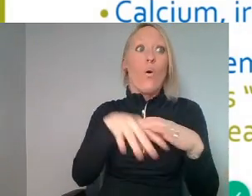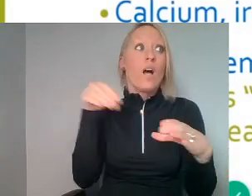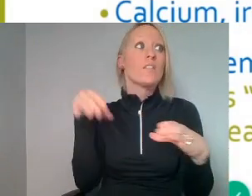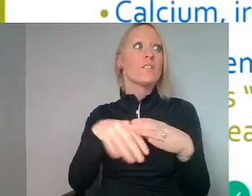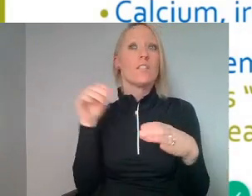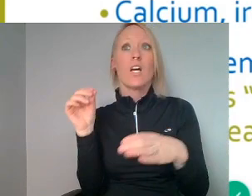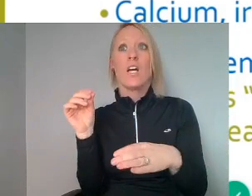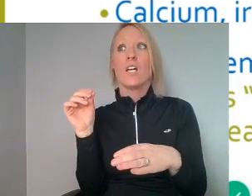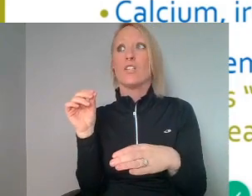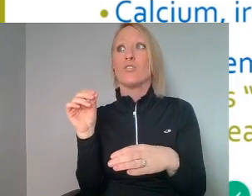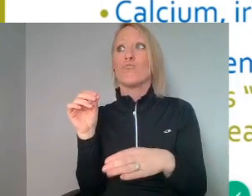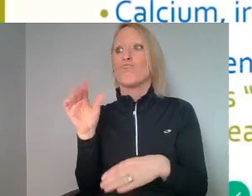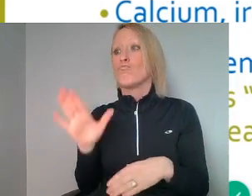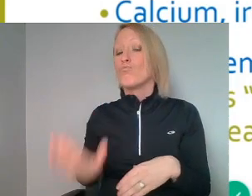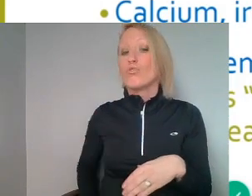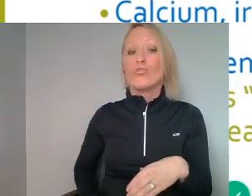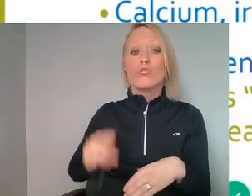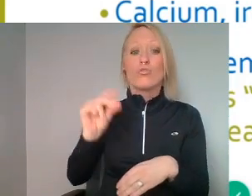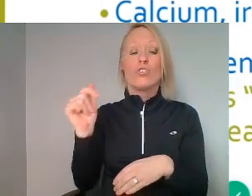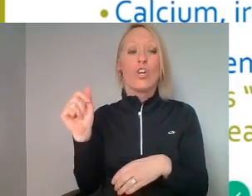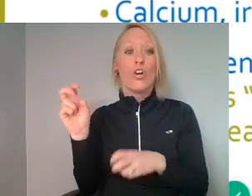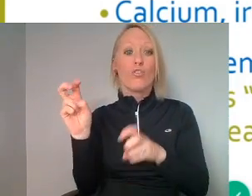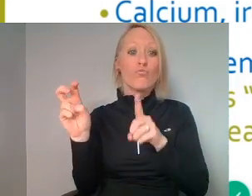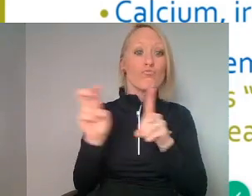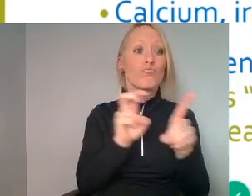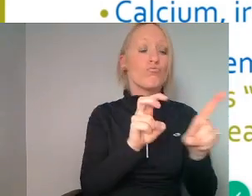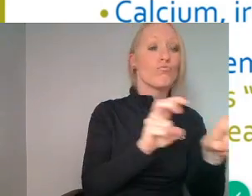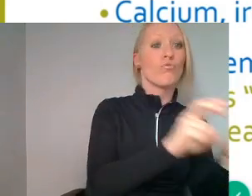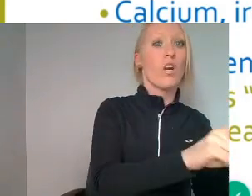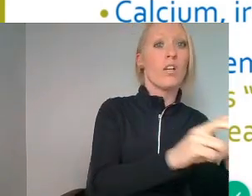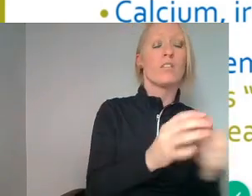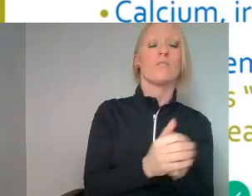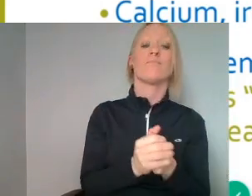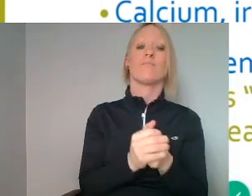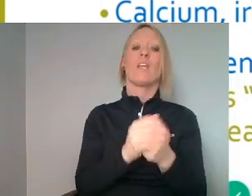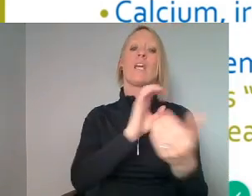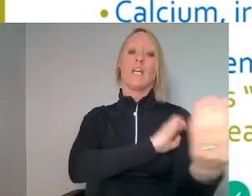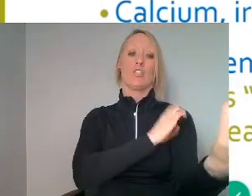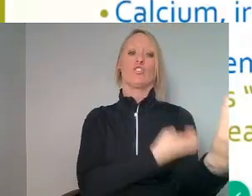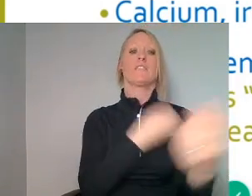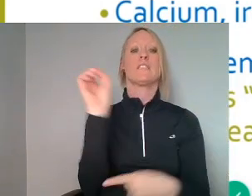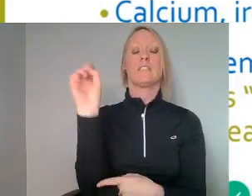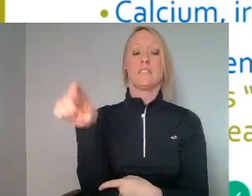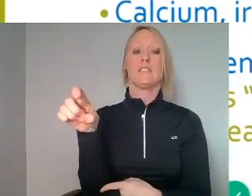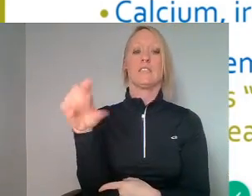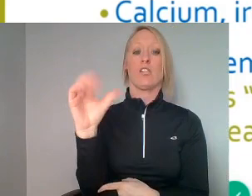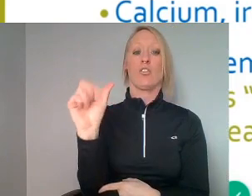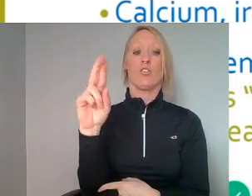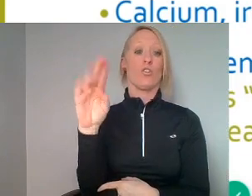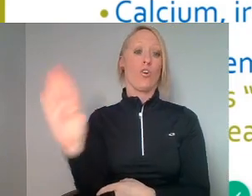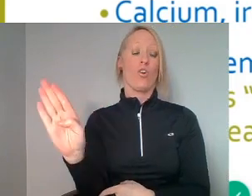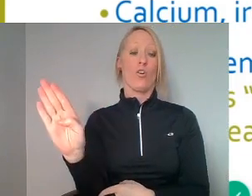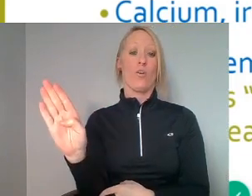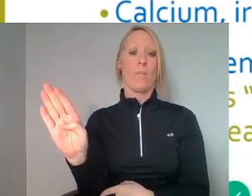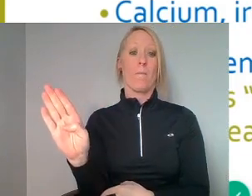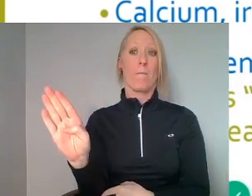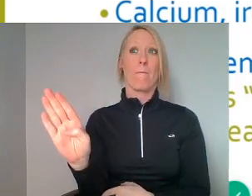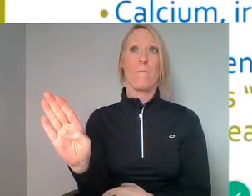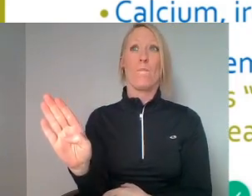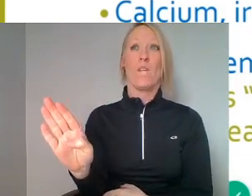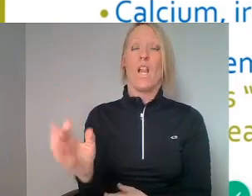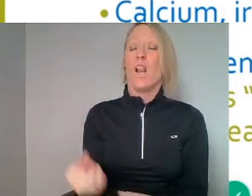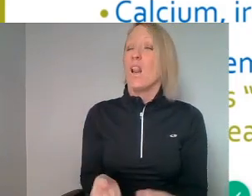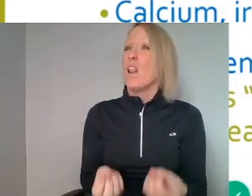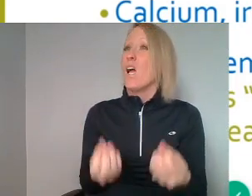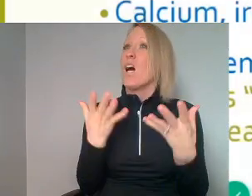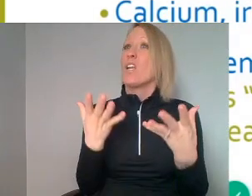some carbohydrates to keep your energy and your cells going. Carbohydrates are really plentiful in roots and seeds, and we're going to talk about